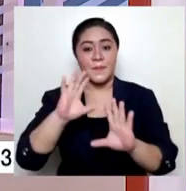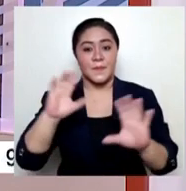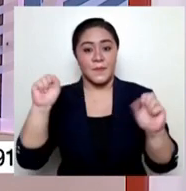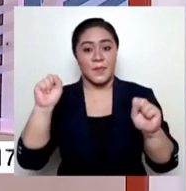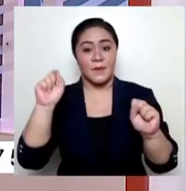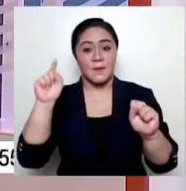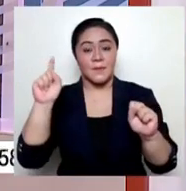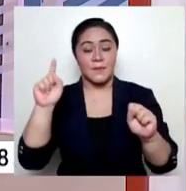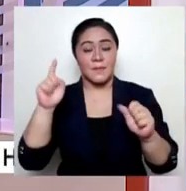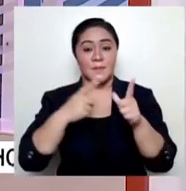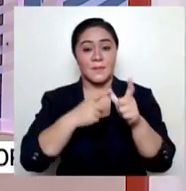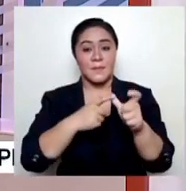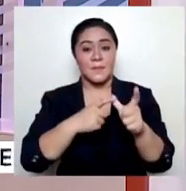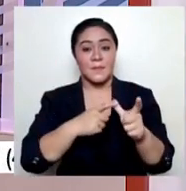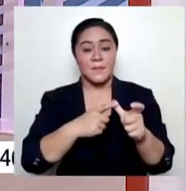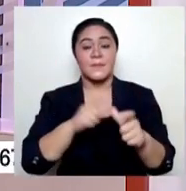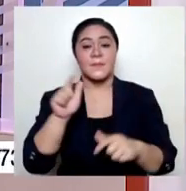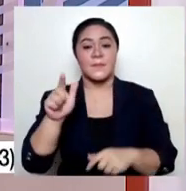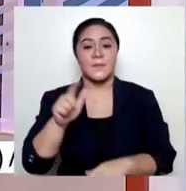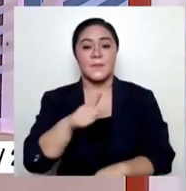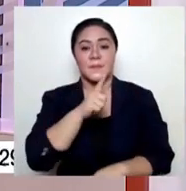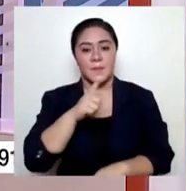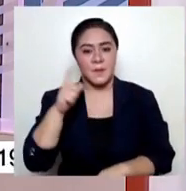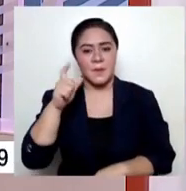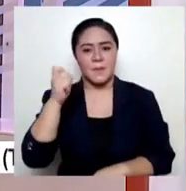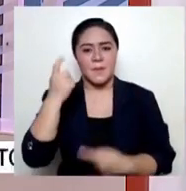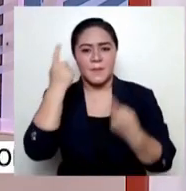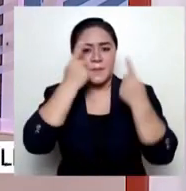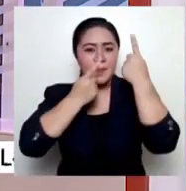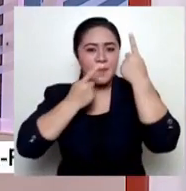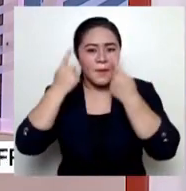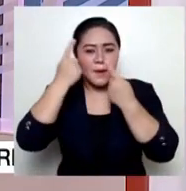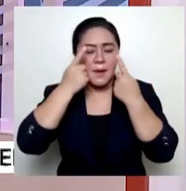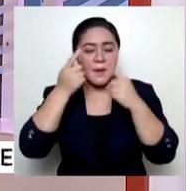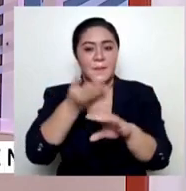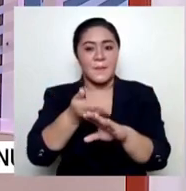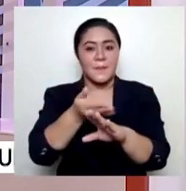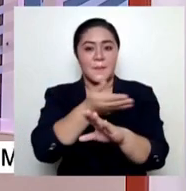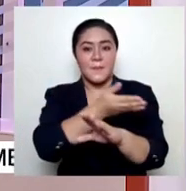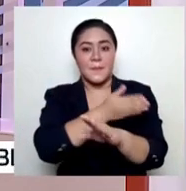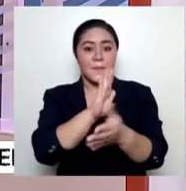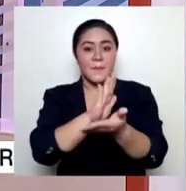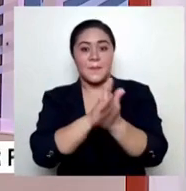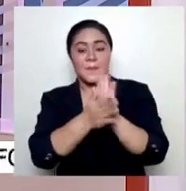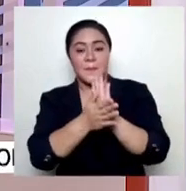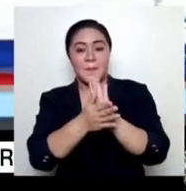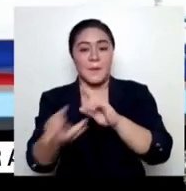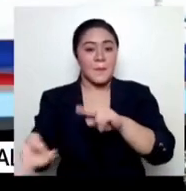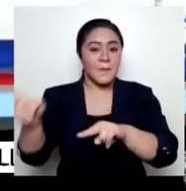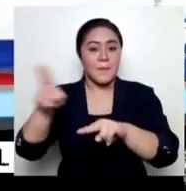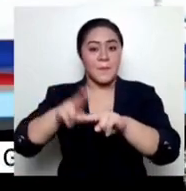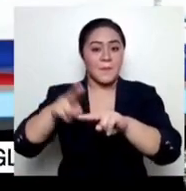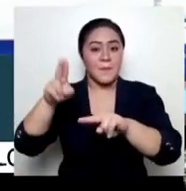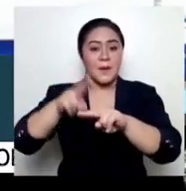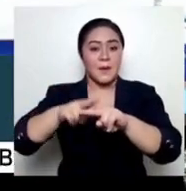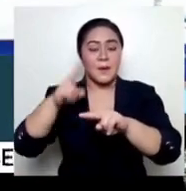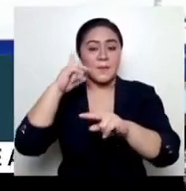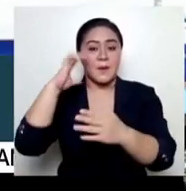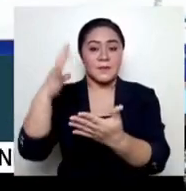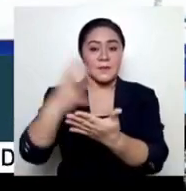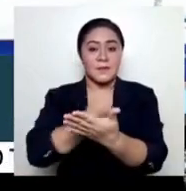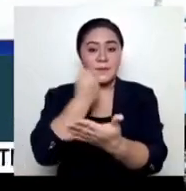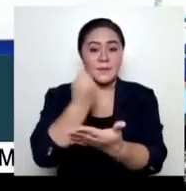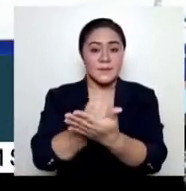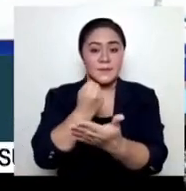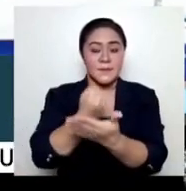Gonzalez says careful considerations should be made before hiking the minimum wage of workers. Speaking at the Commission on Elections